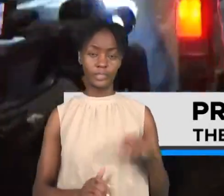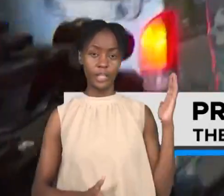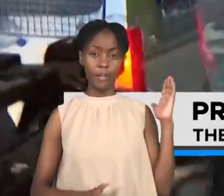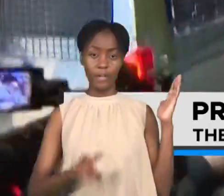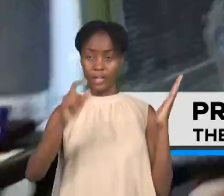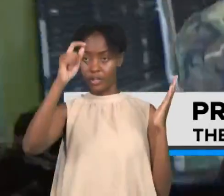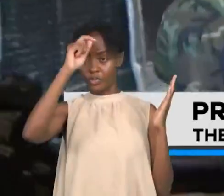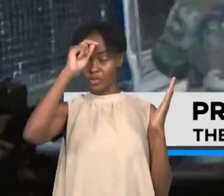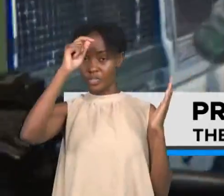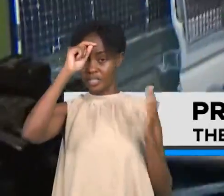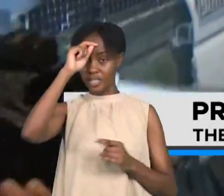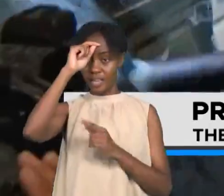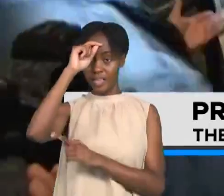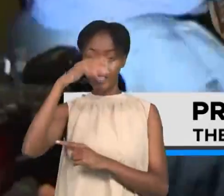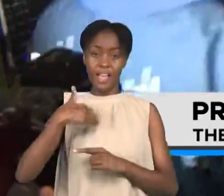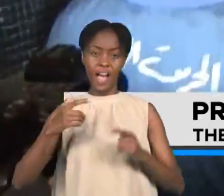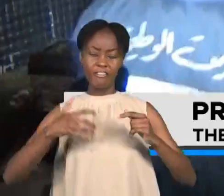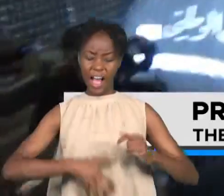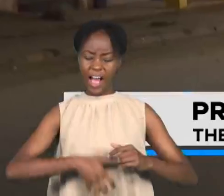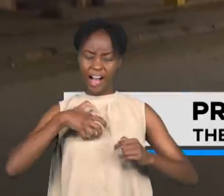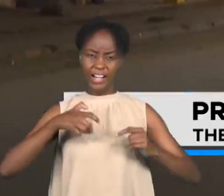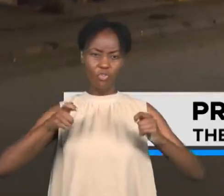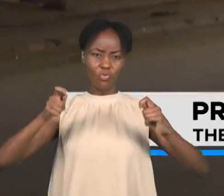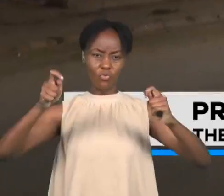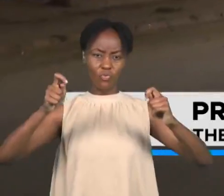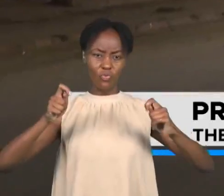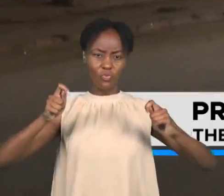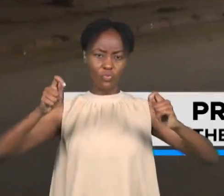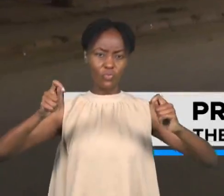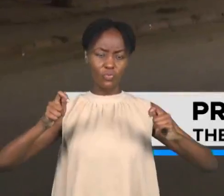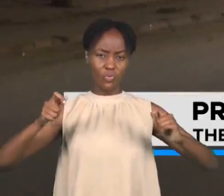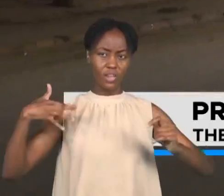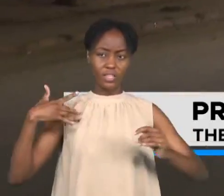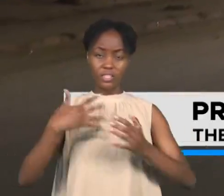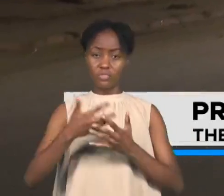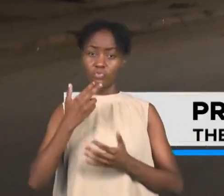Tunisia saw angry daytime protests against government on Tuesday following 4 nights of